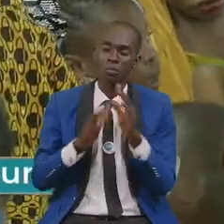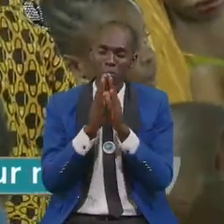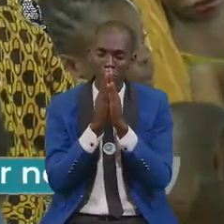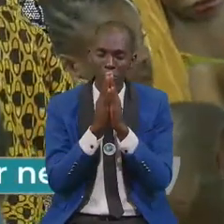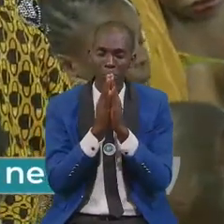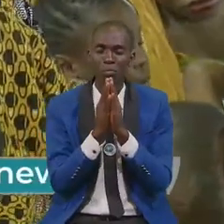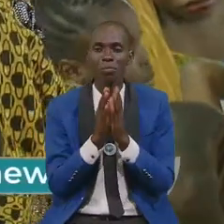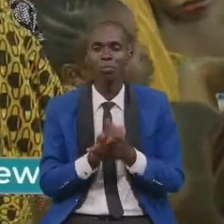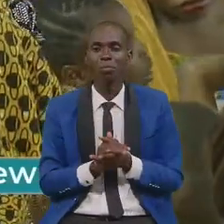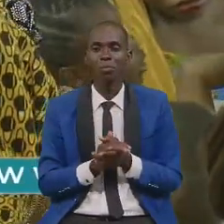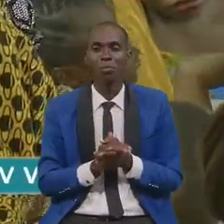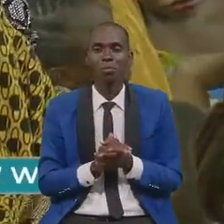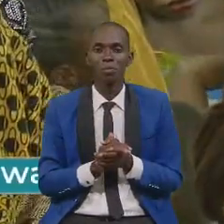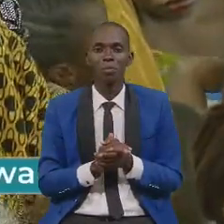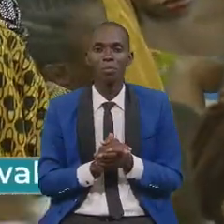are waiting for you.